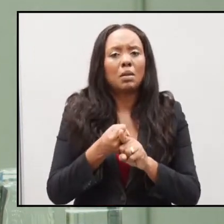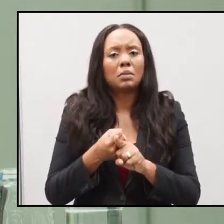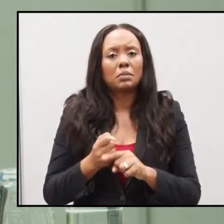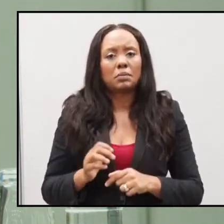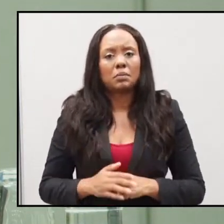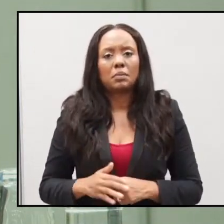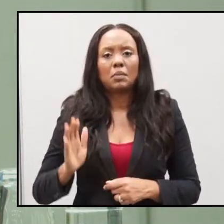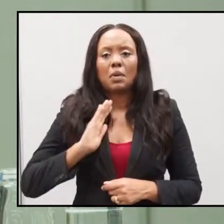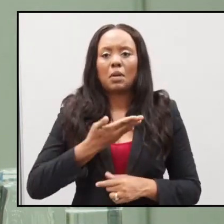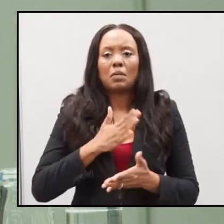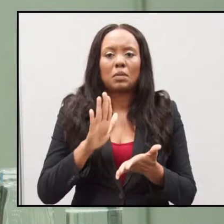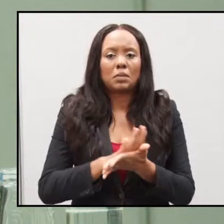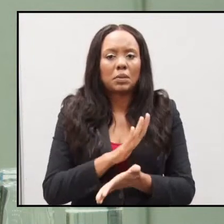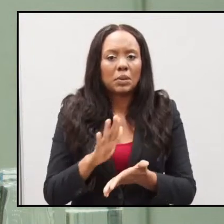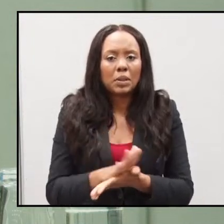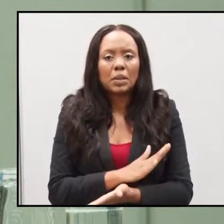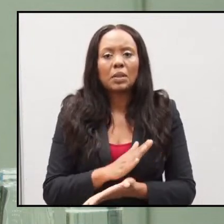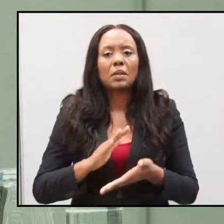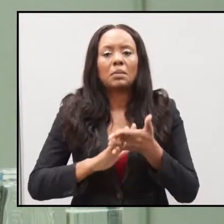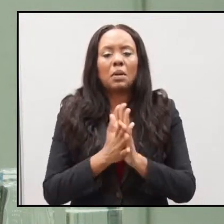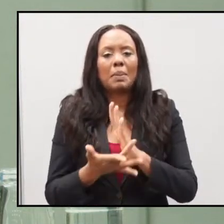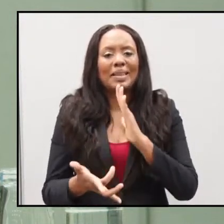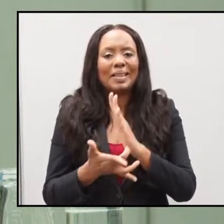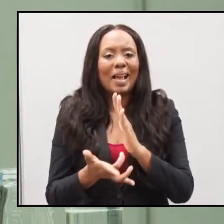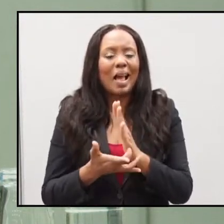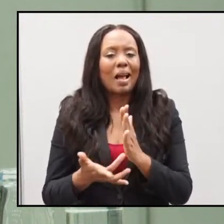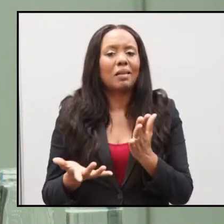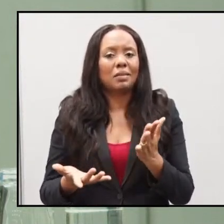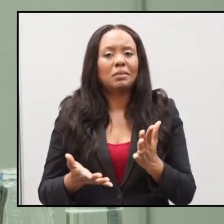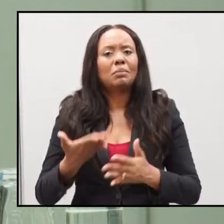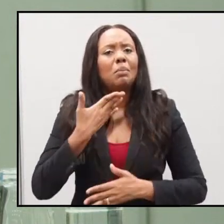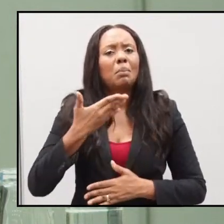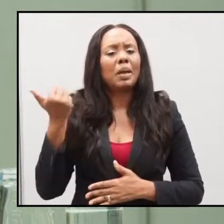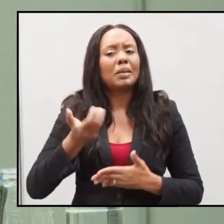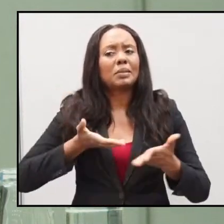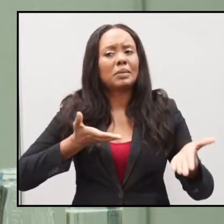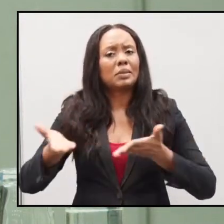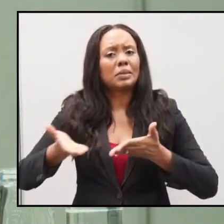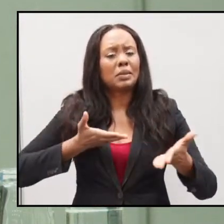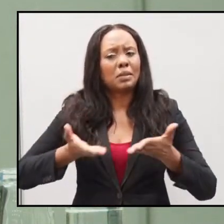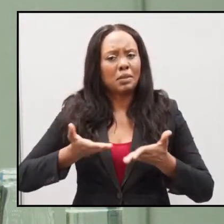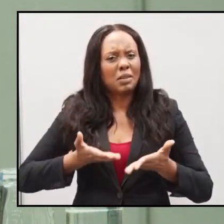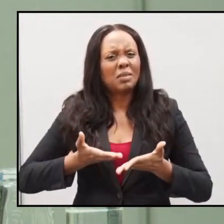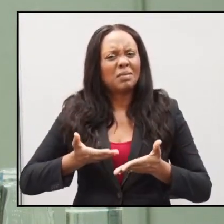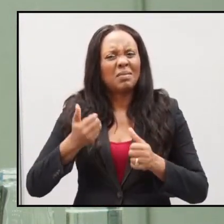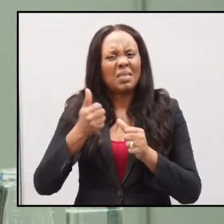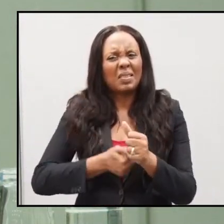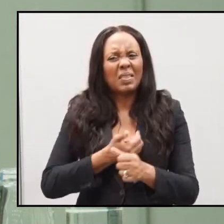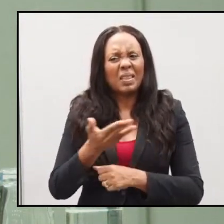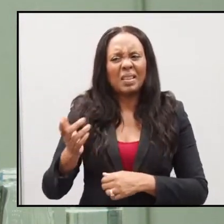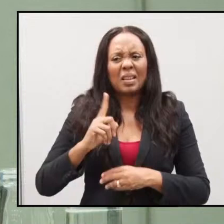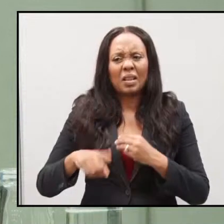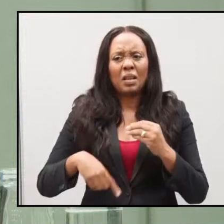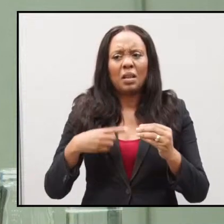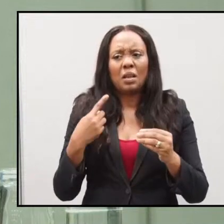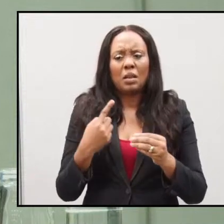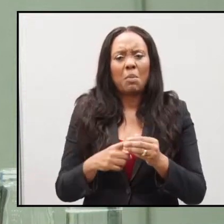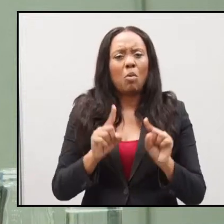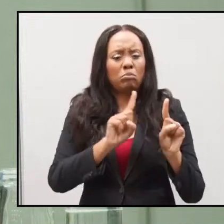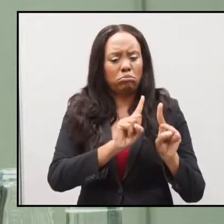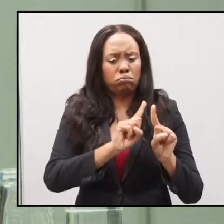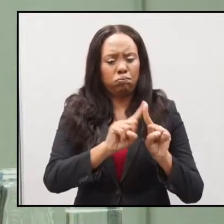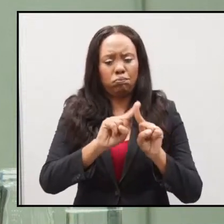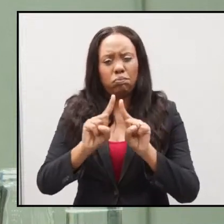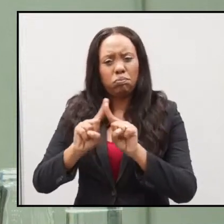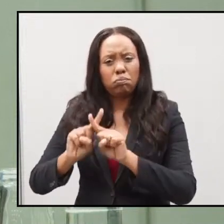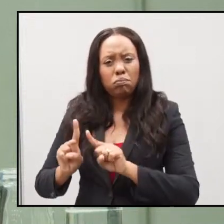Digitization positions the Archives Department to better serve the needs and demands of its increasingly diverse and